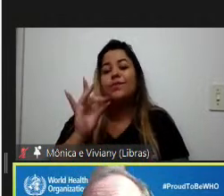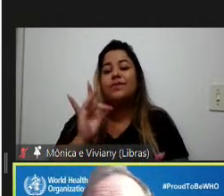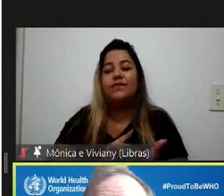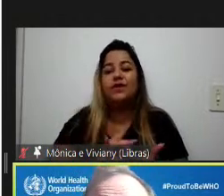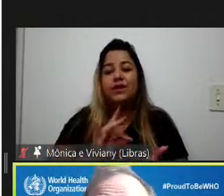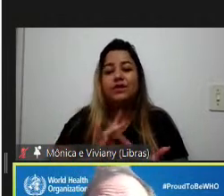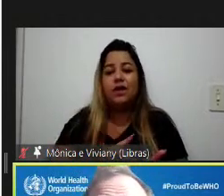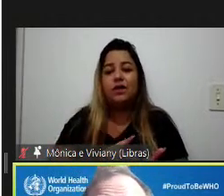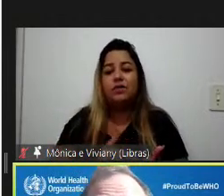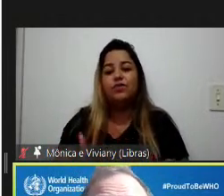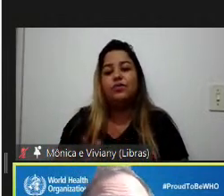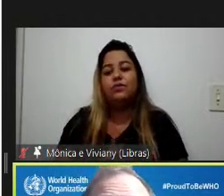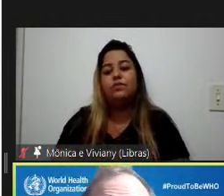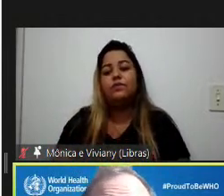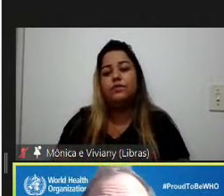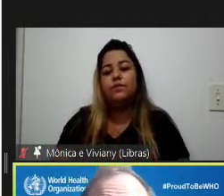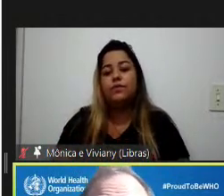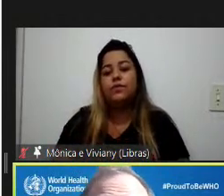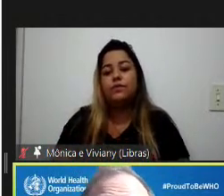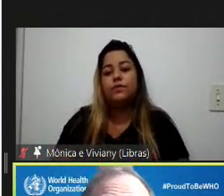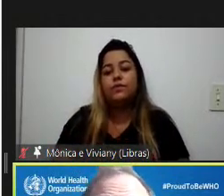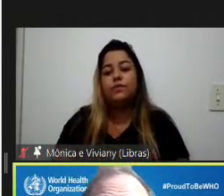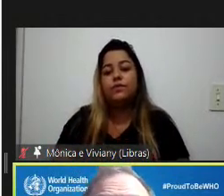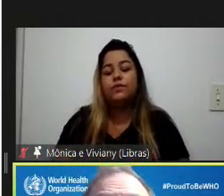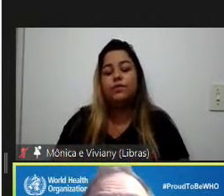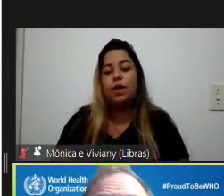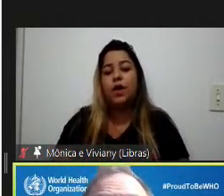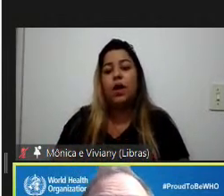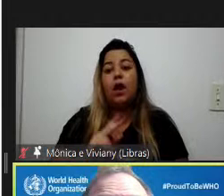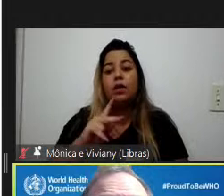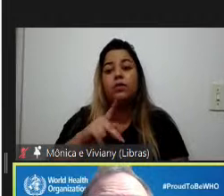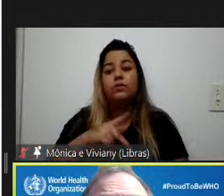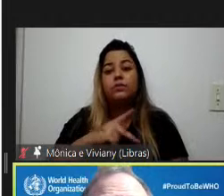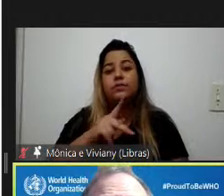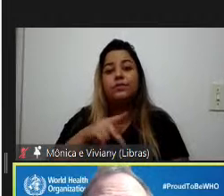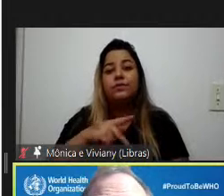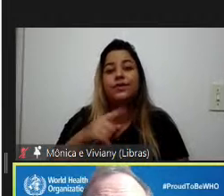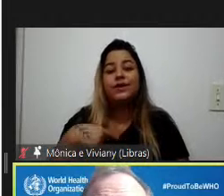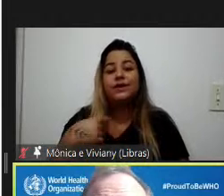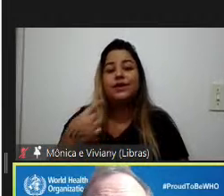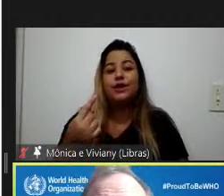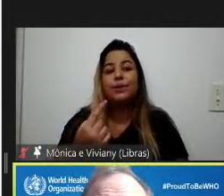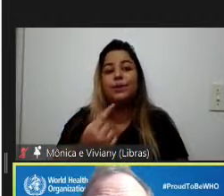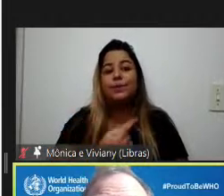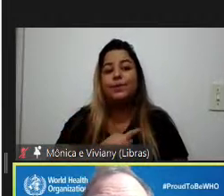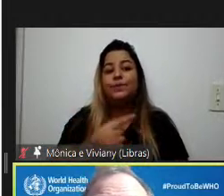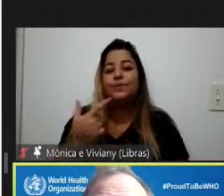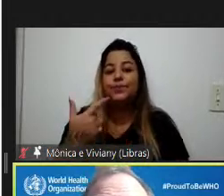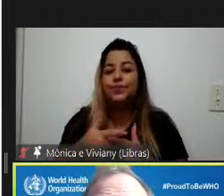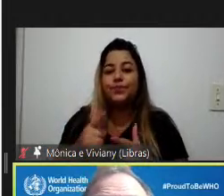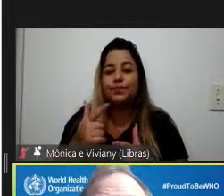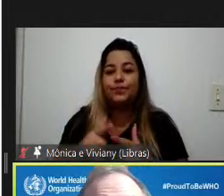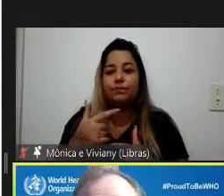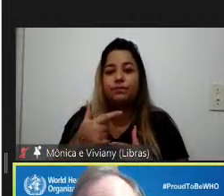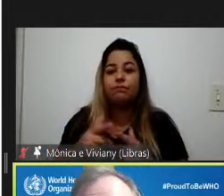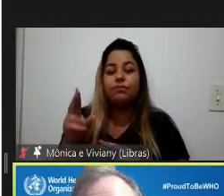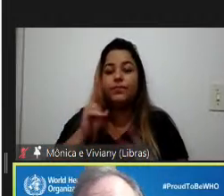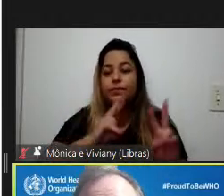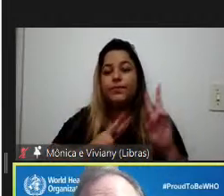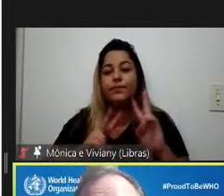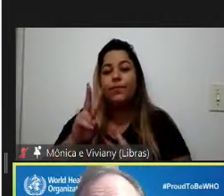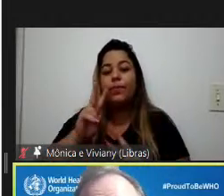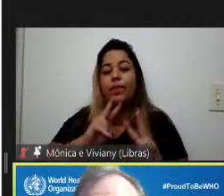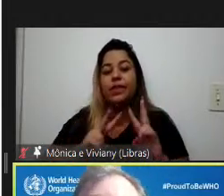low income countries. So you see, the first issue that we have seen is that there's not a clear